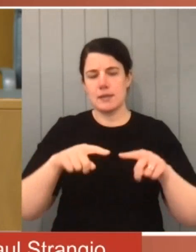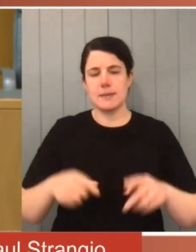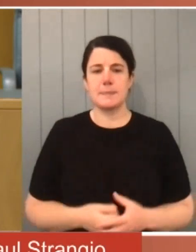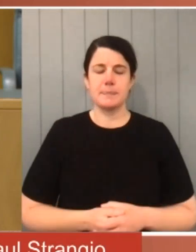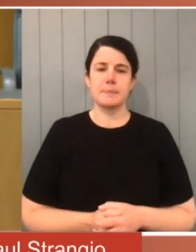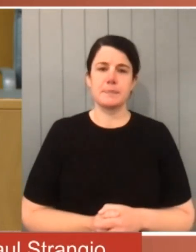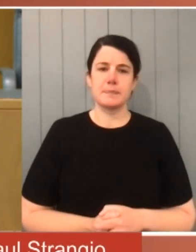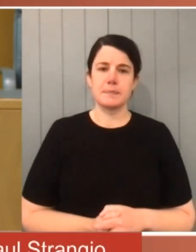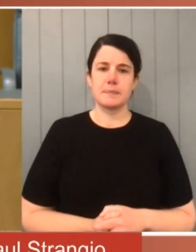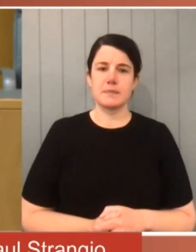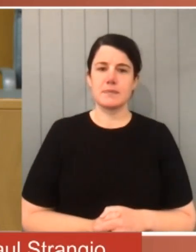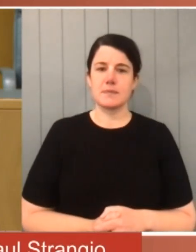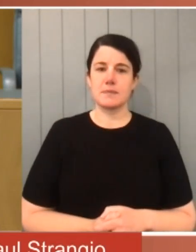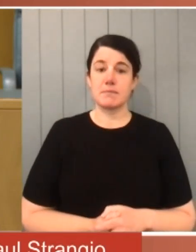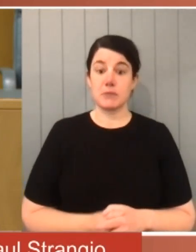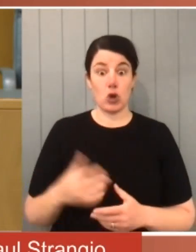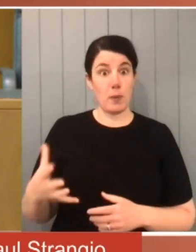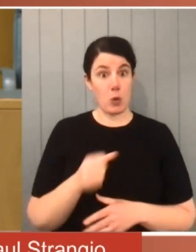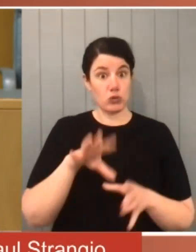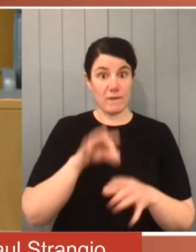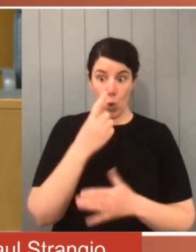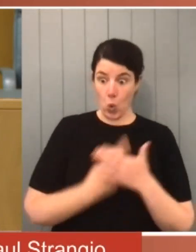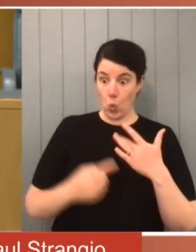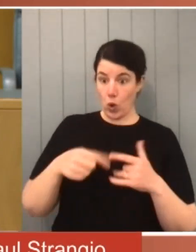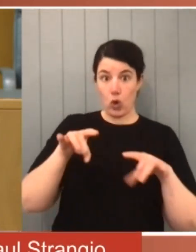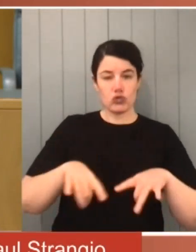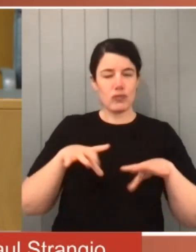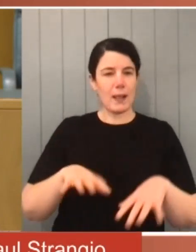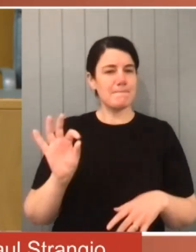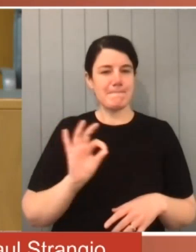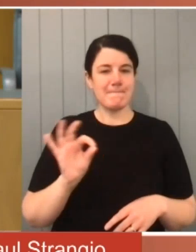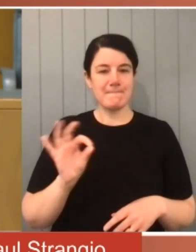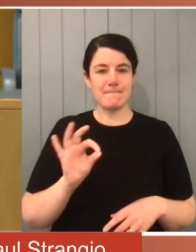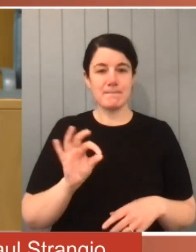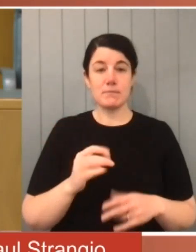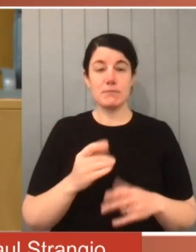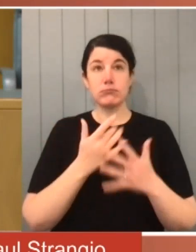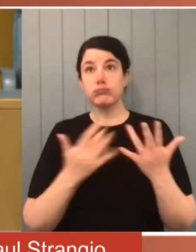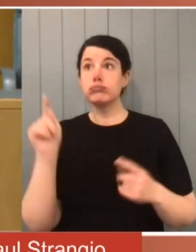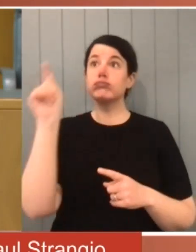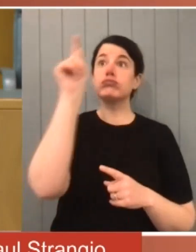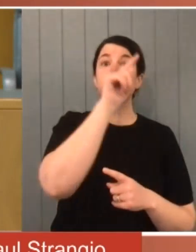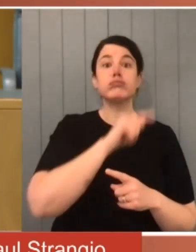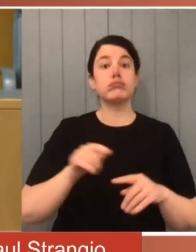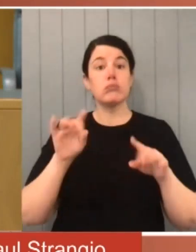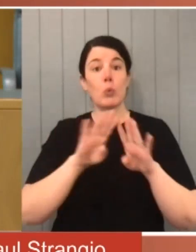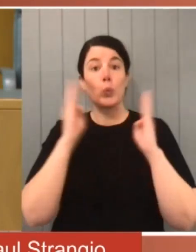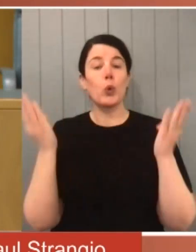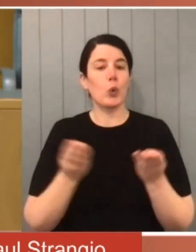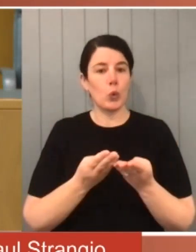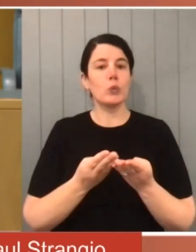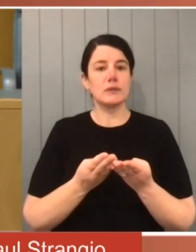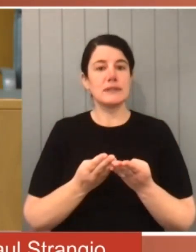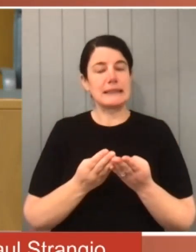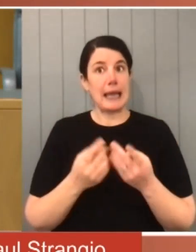Compulsory voting isn't unique to Australia. Calculating how many countries have compulsory voting is notoriously